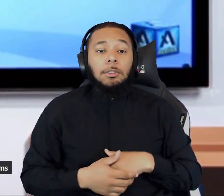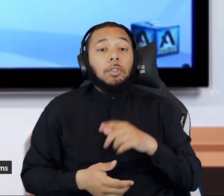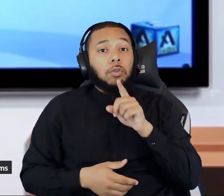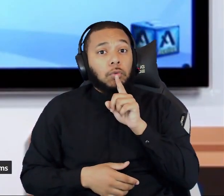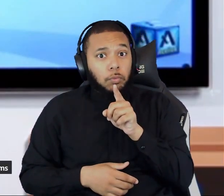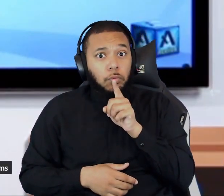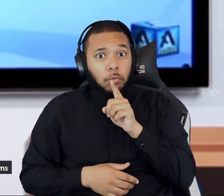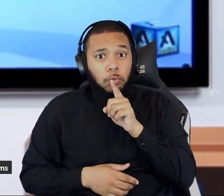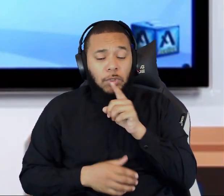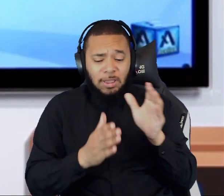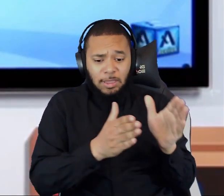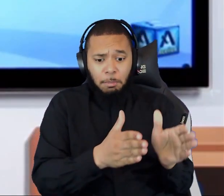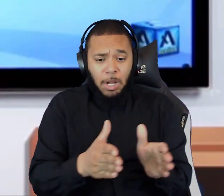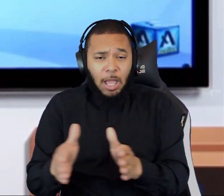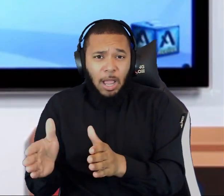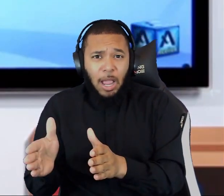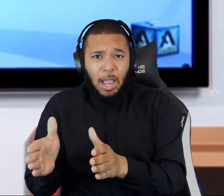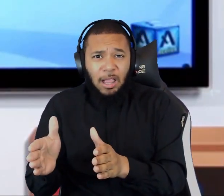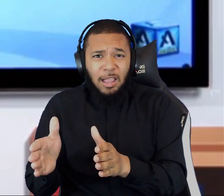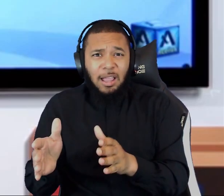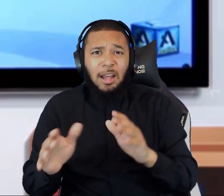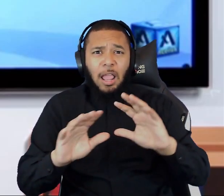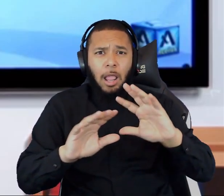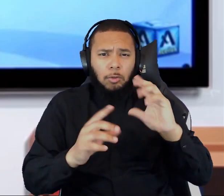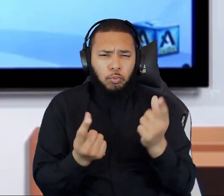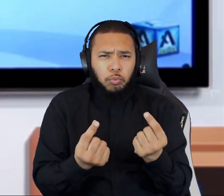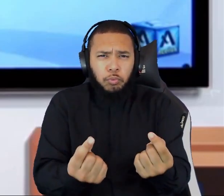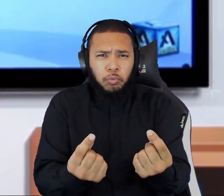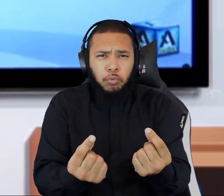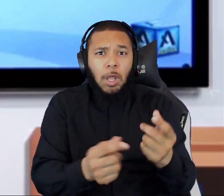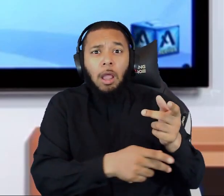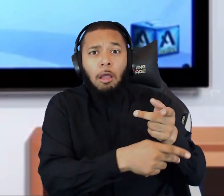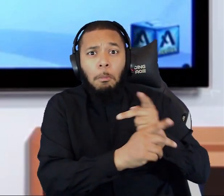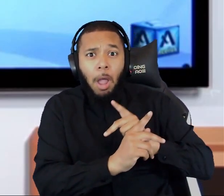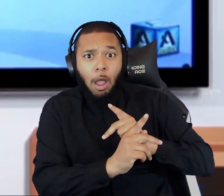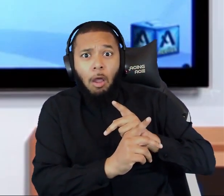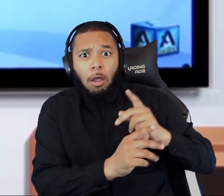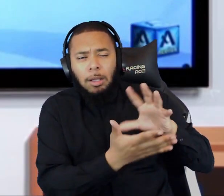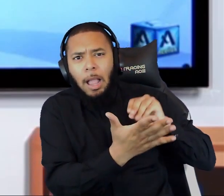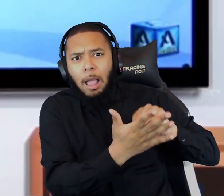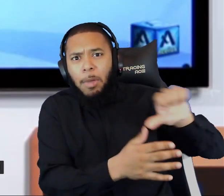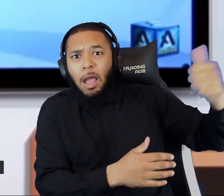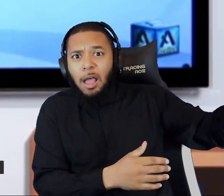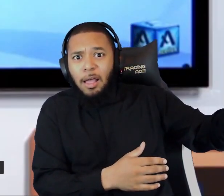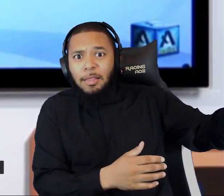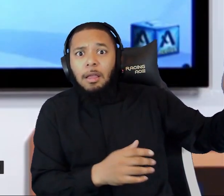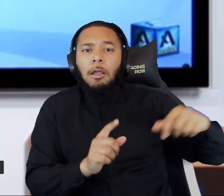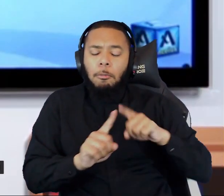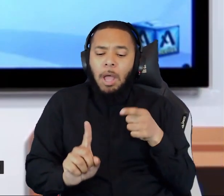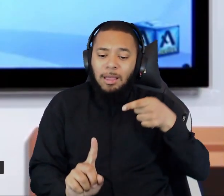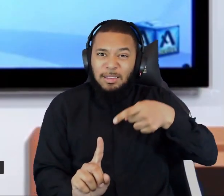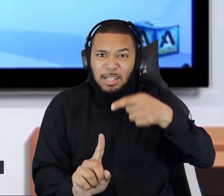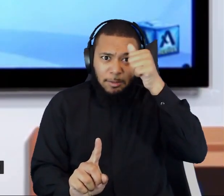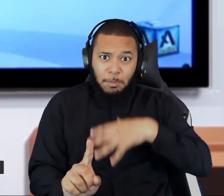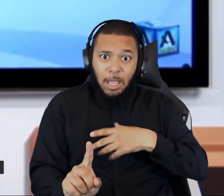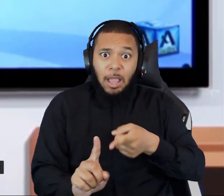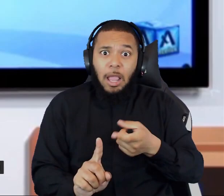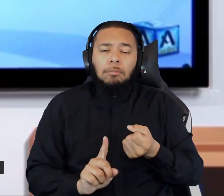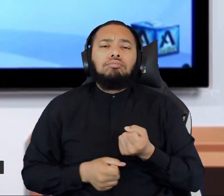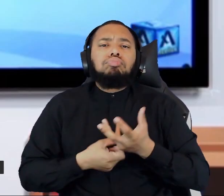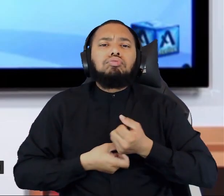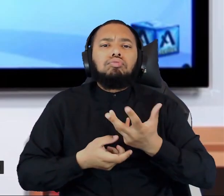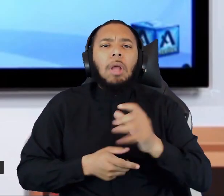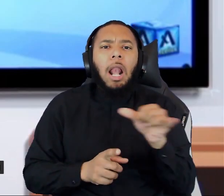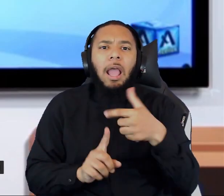its form and plan were borrowed from afar, its purpose emanated solely from the brain of this